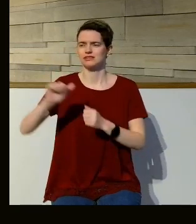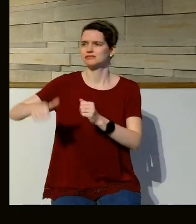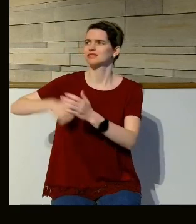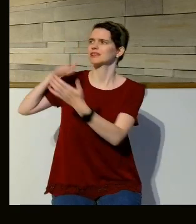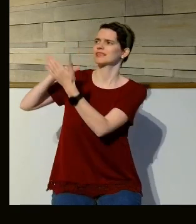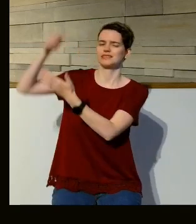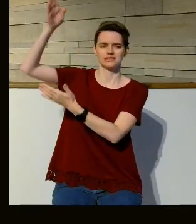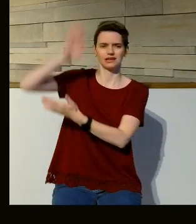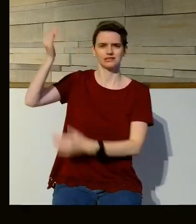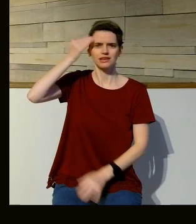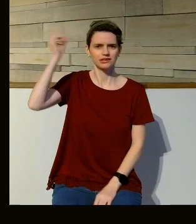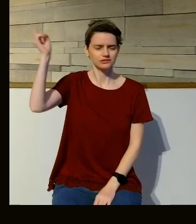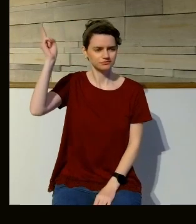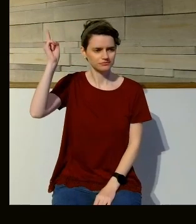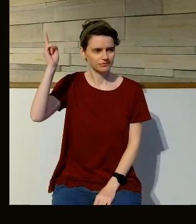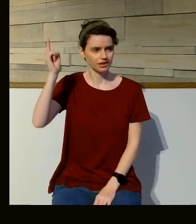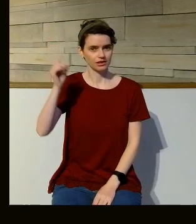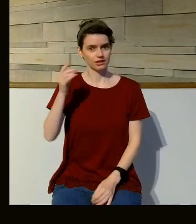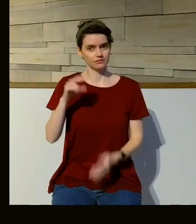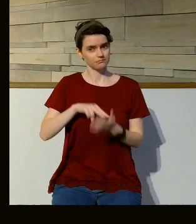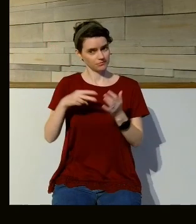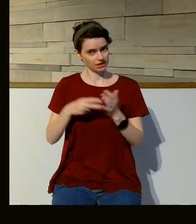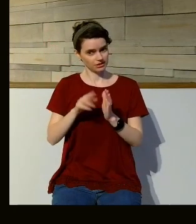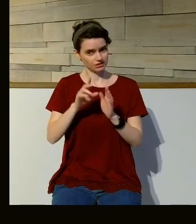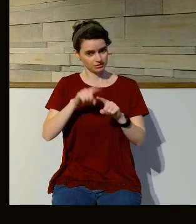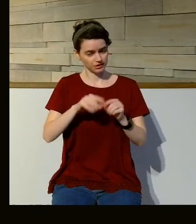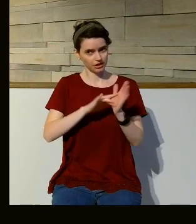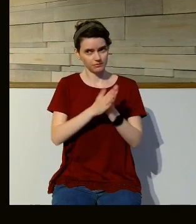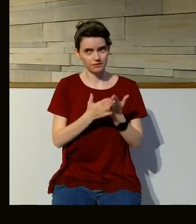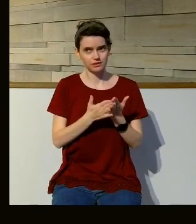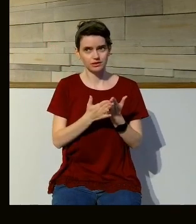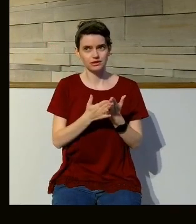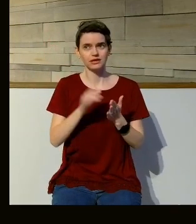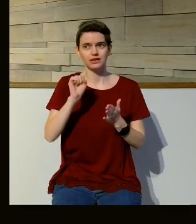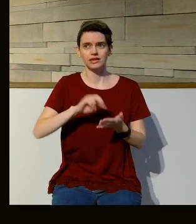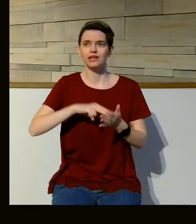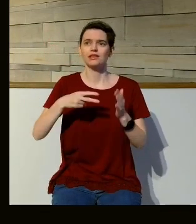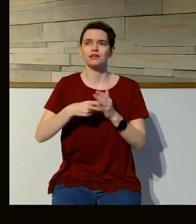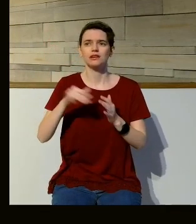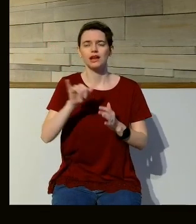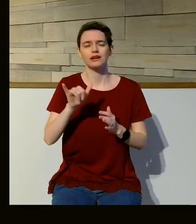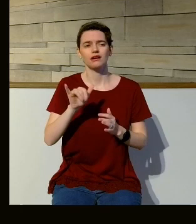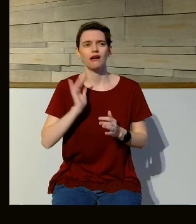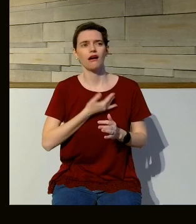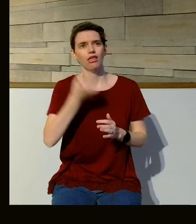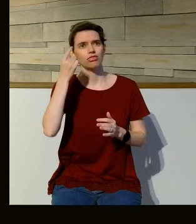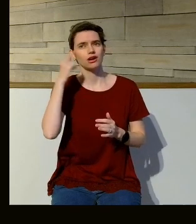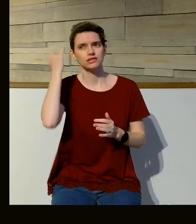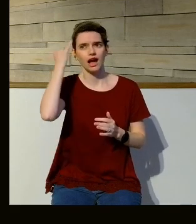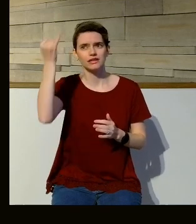against the knowledge of God. Which means, biblically speaking, a stronghold can be defined as things like our thoughts,